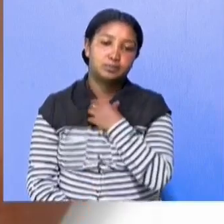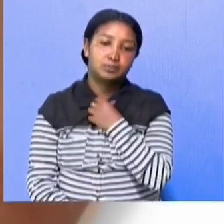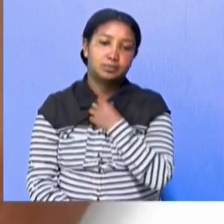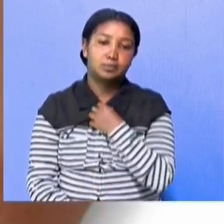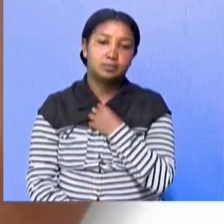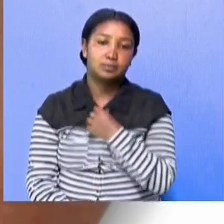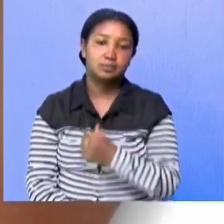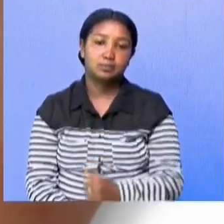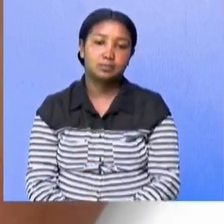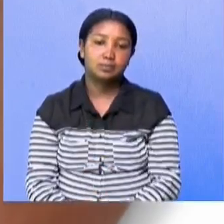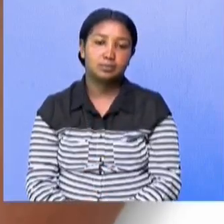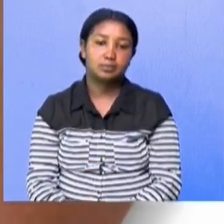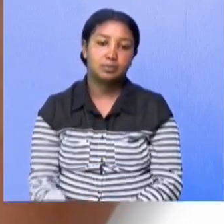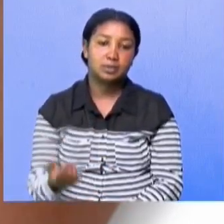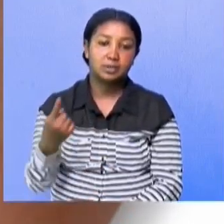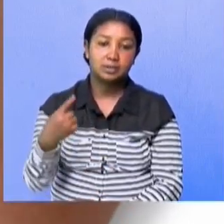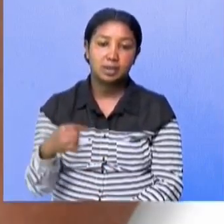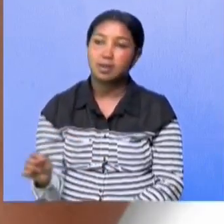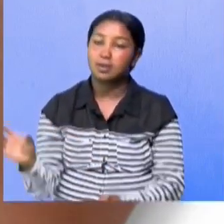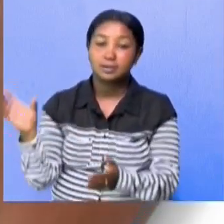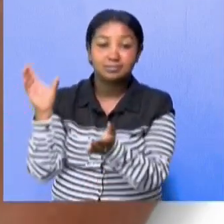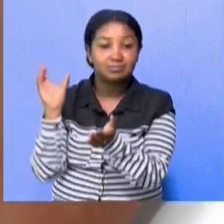the town's